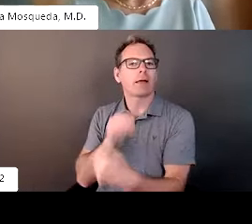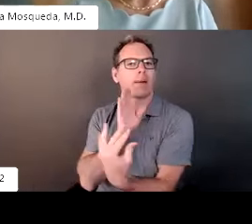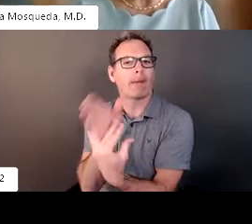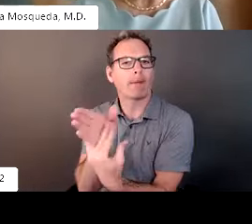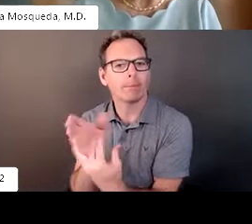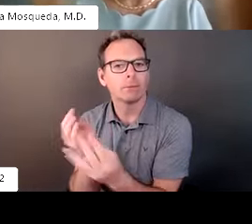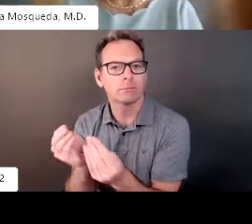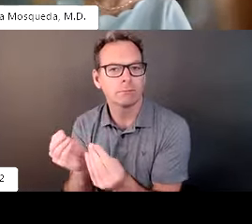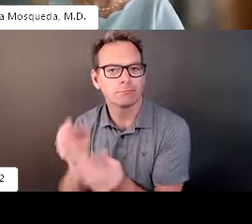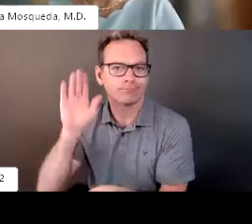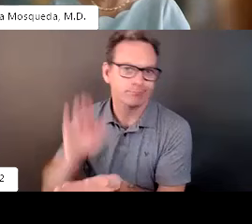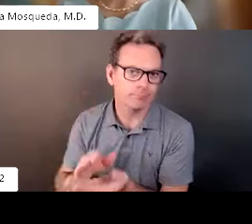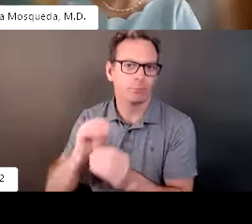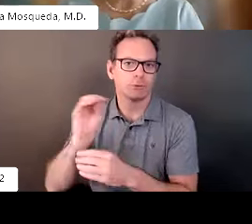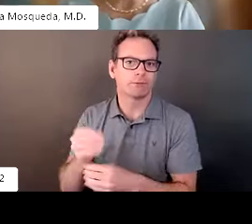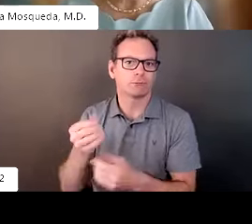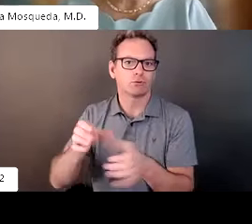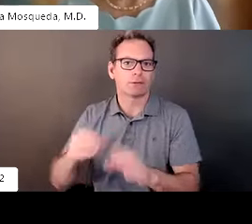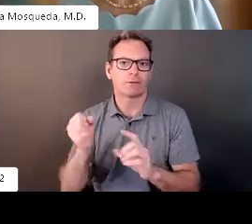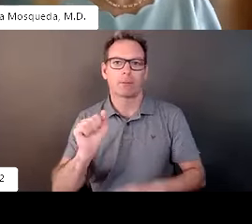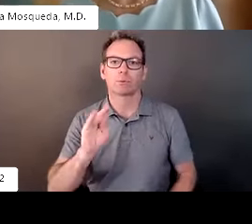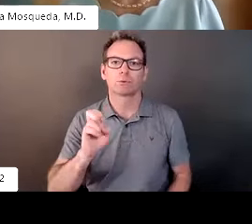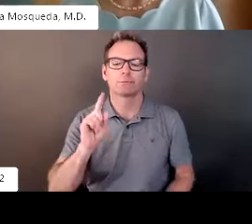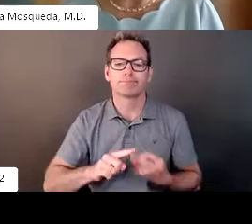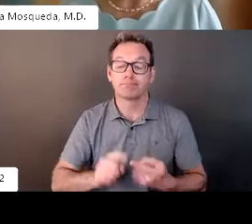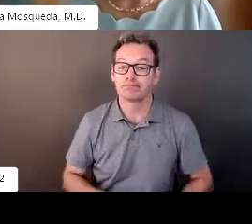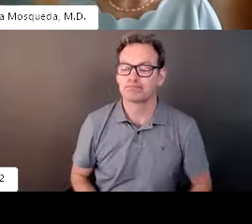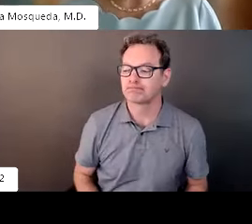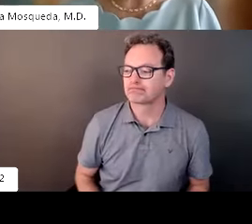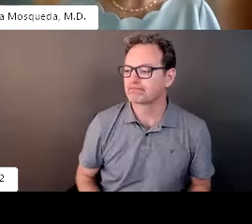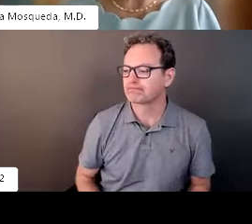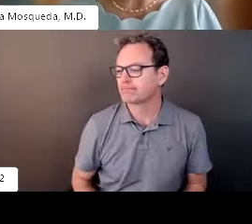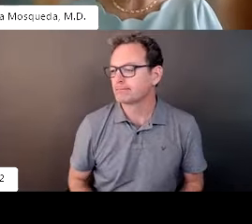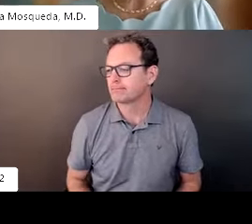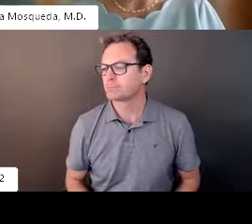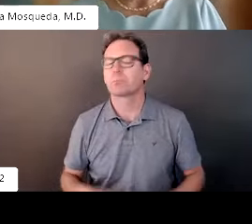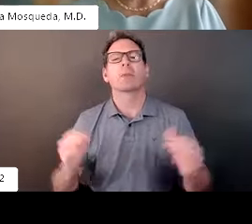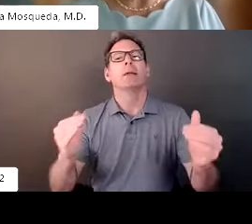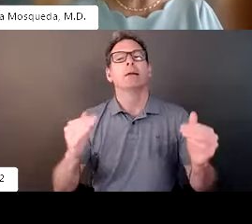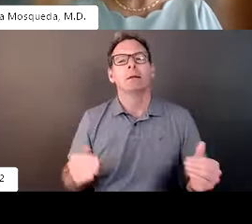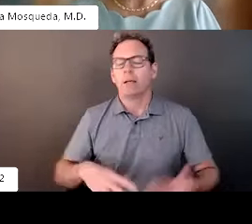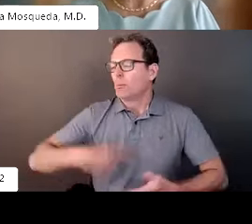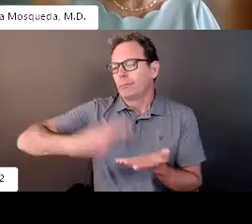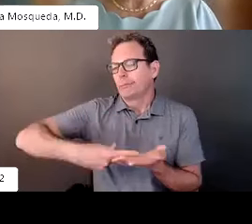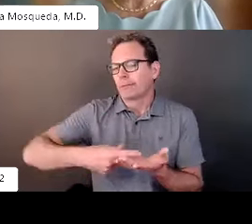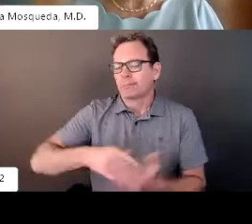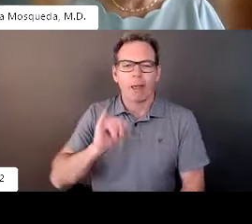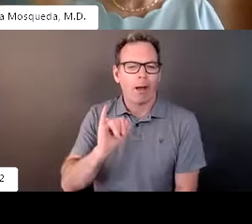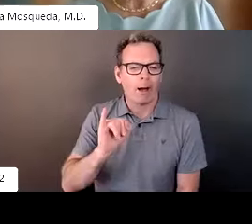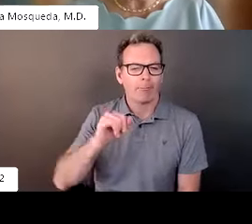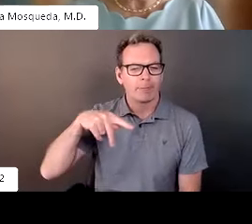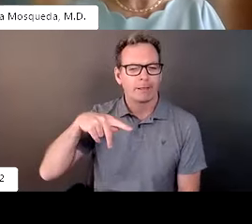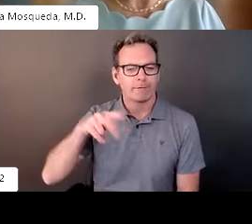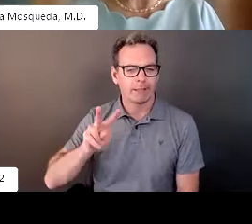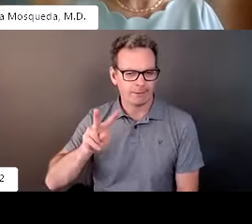Now, before I go on to talk a little bit about a few themes related to IPV in elder abuse,